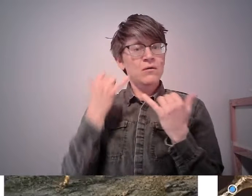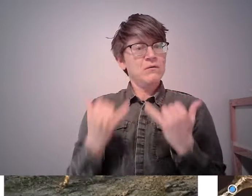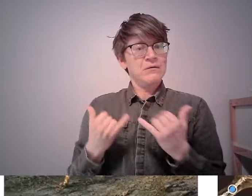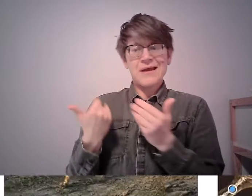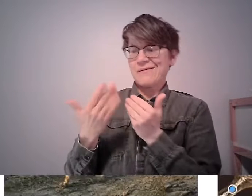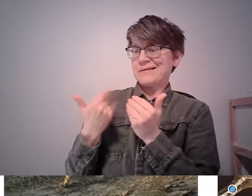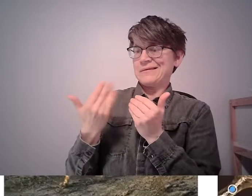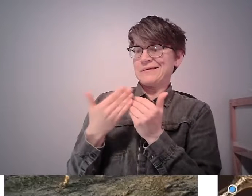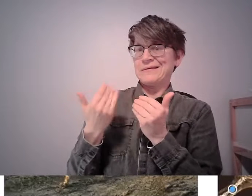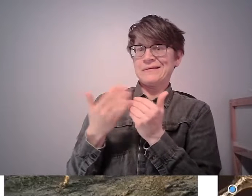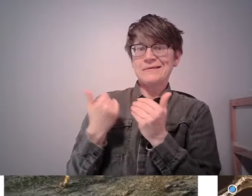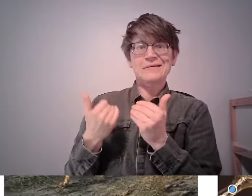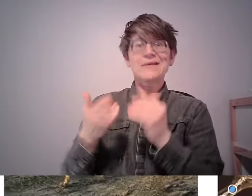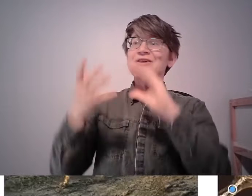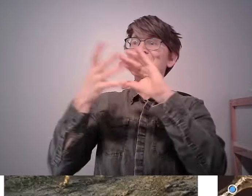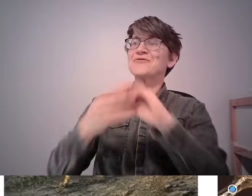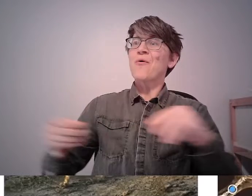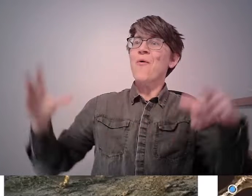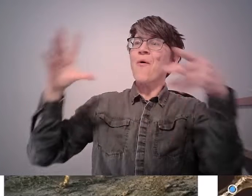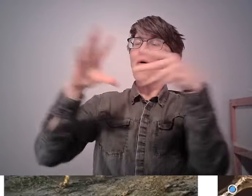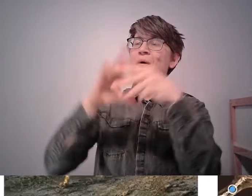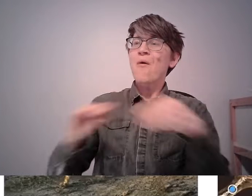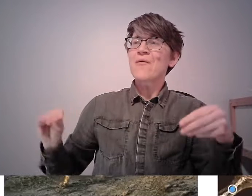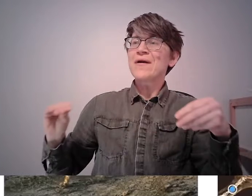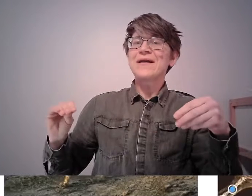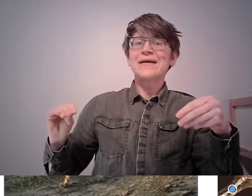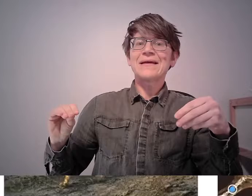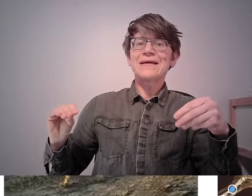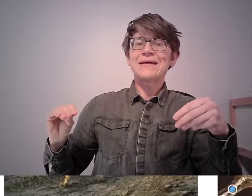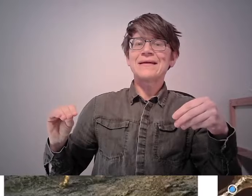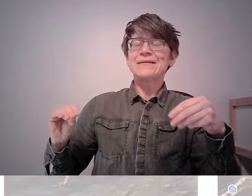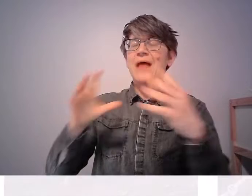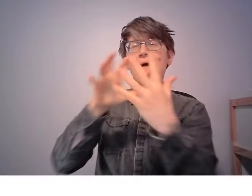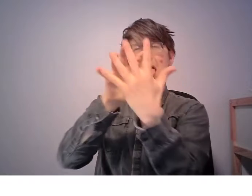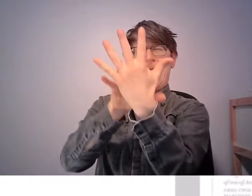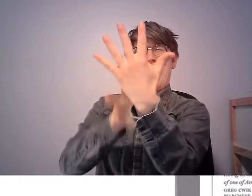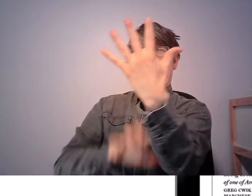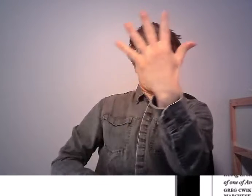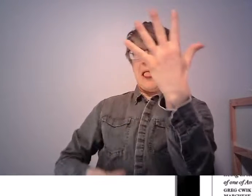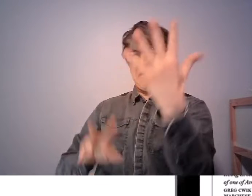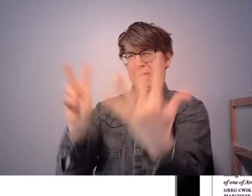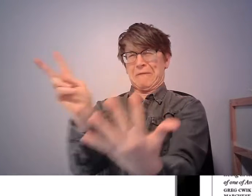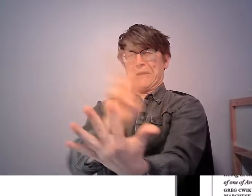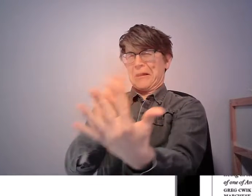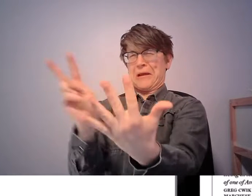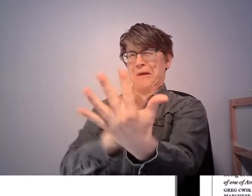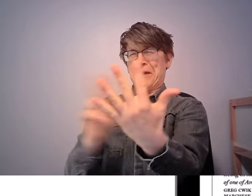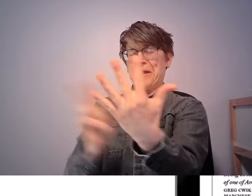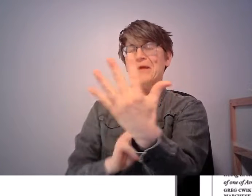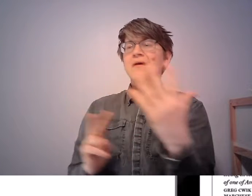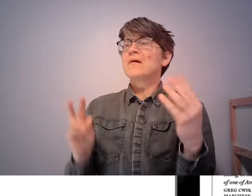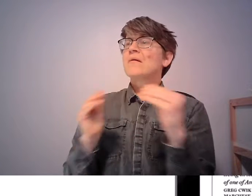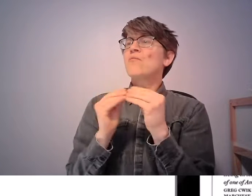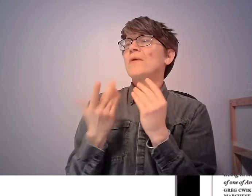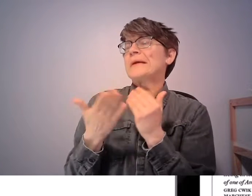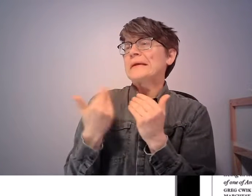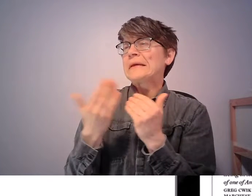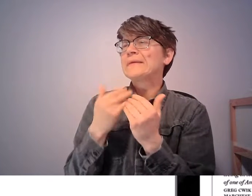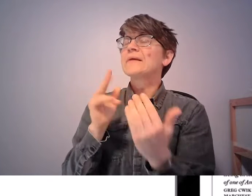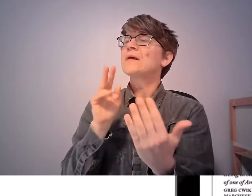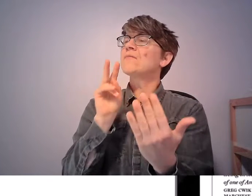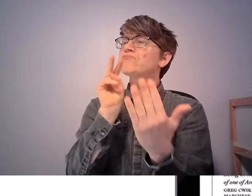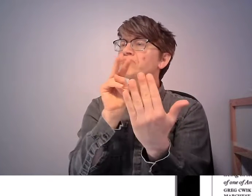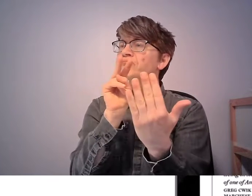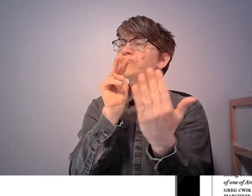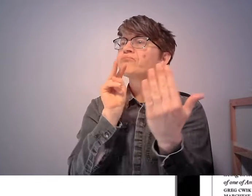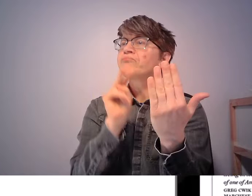easier to turn big stories into more digestible formats. Headlines, subheads, beginning body